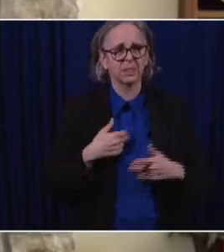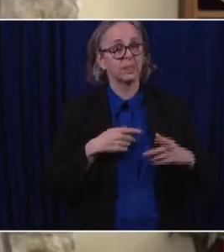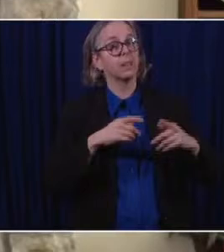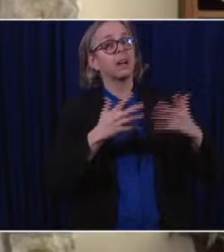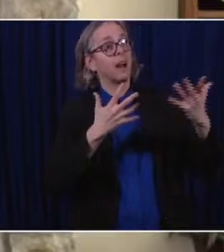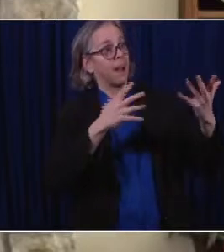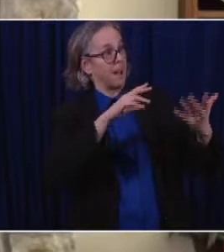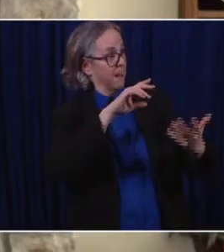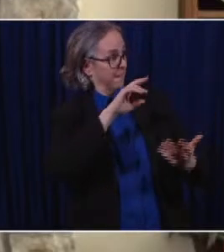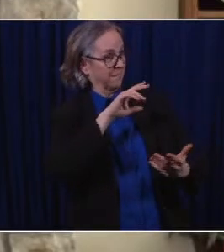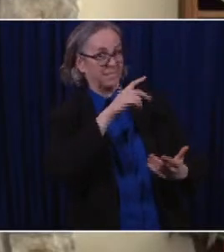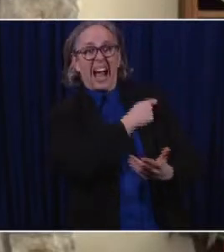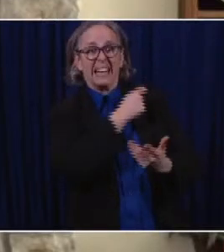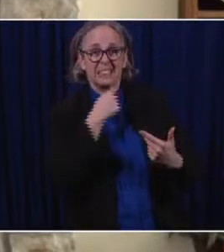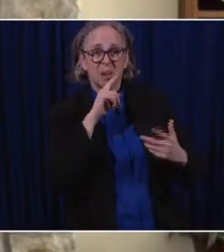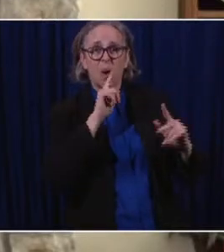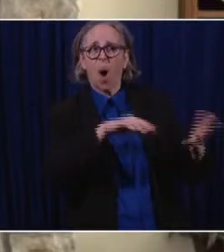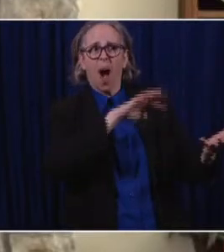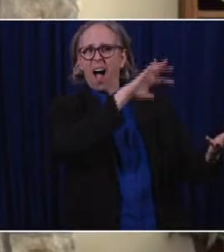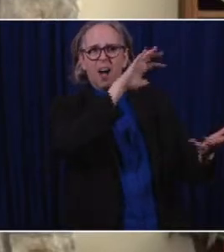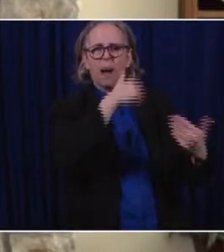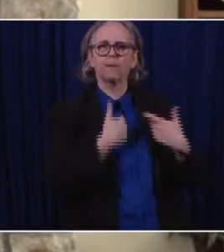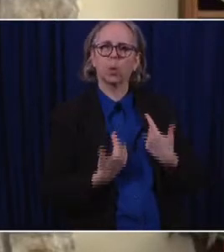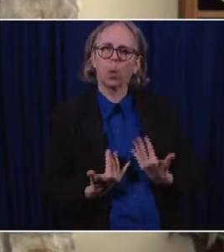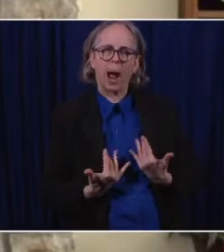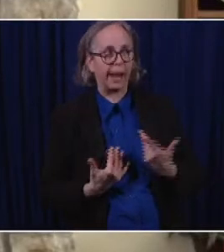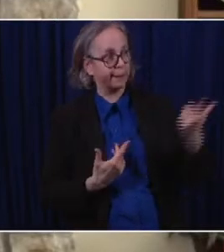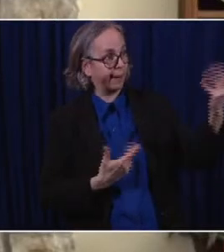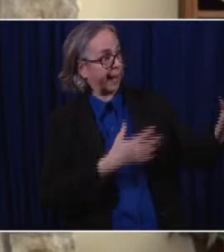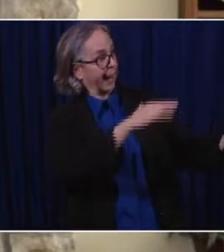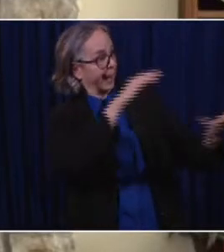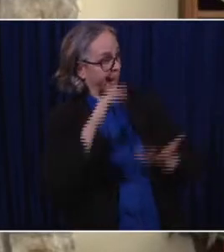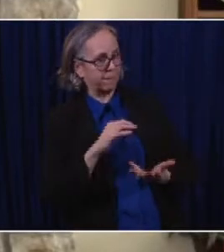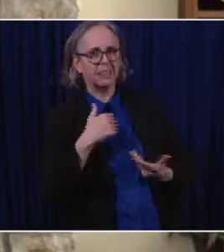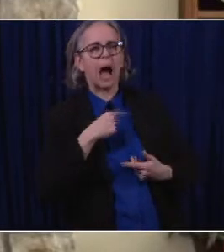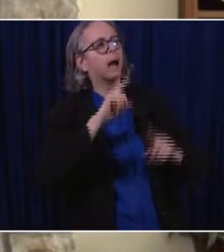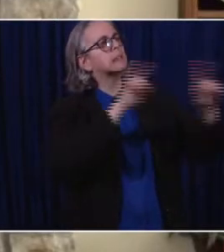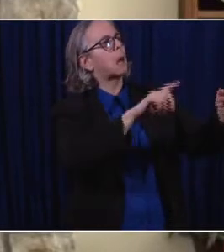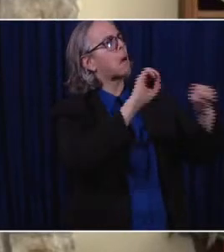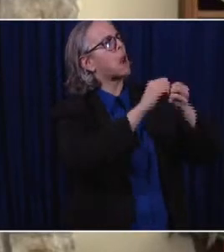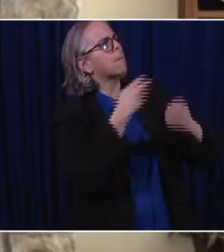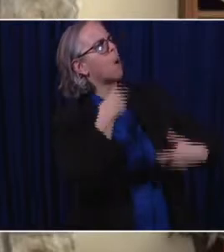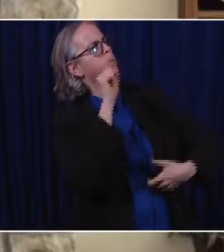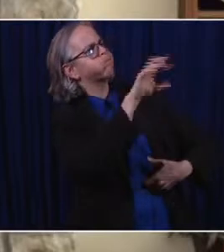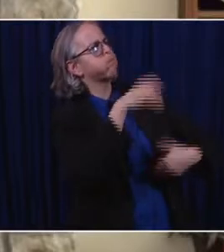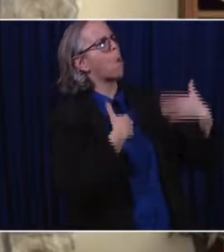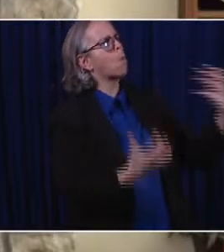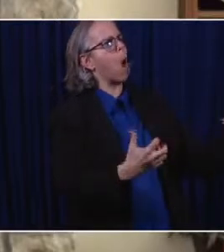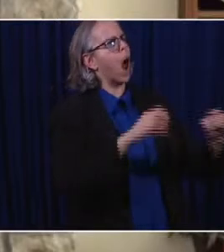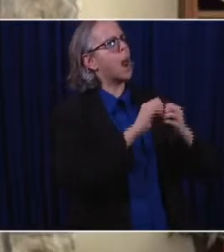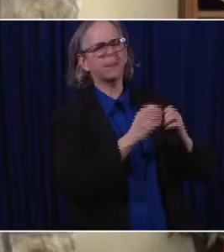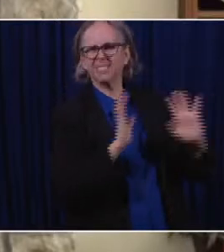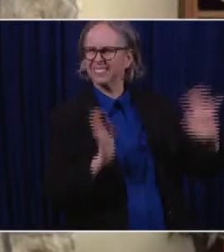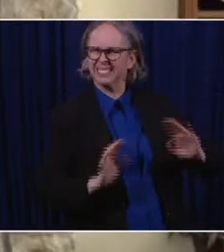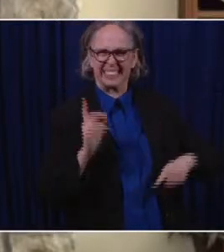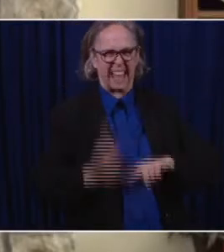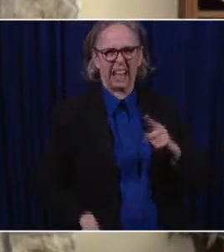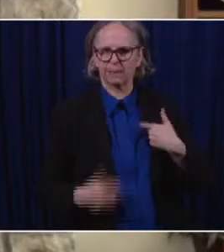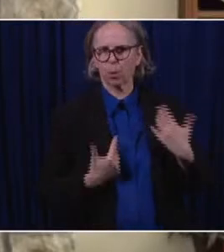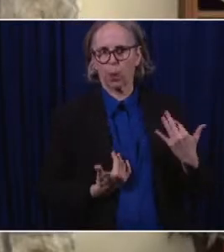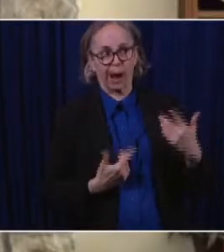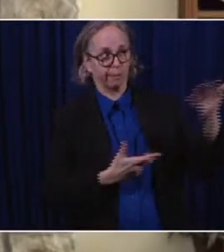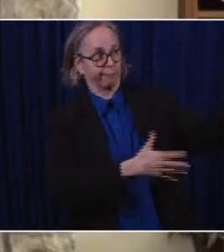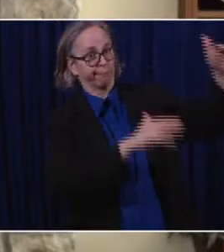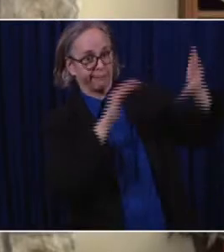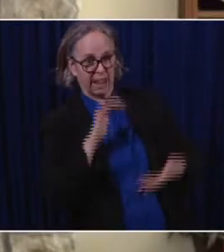We don't control what is coming into Ohio. Now, it is going up some, but certainly not as fast as we would want it to go